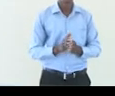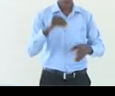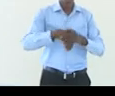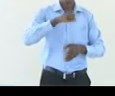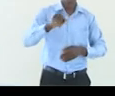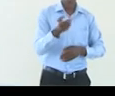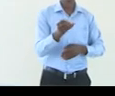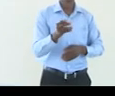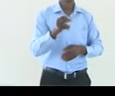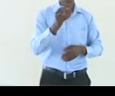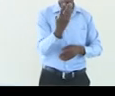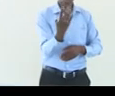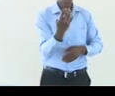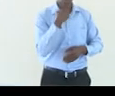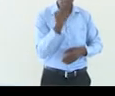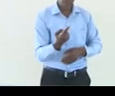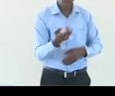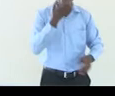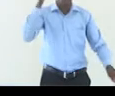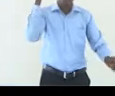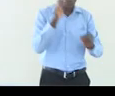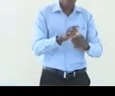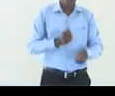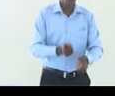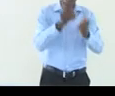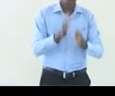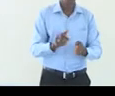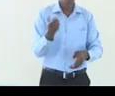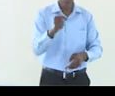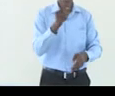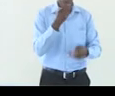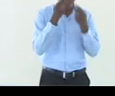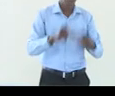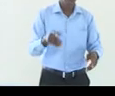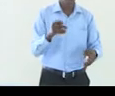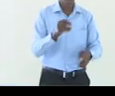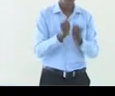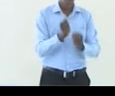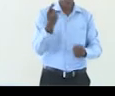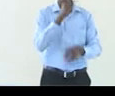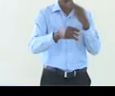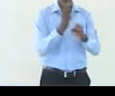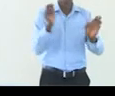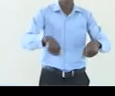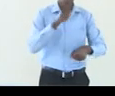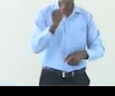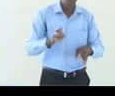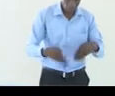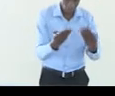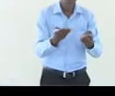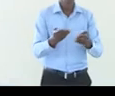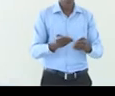In John chapter 14, verse 27, he says, he promises his disciples the peace which the world cannot give.